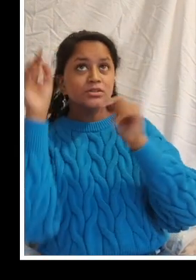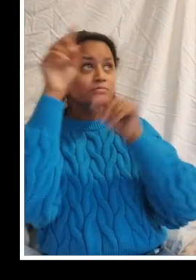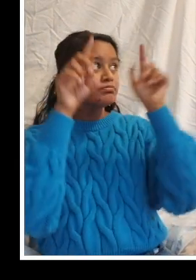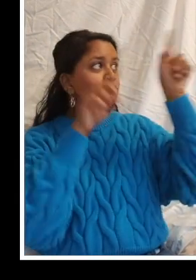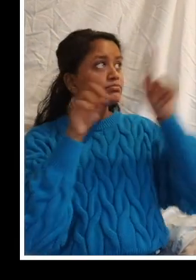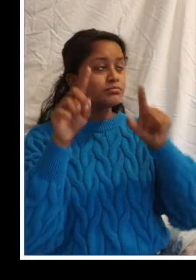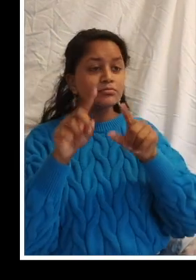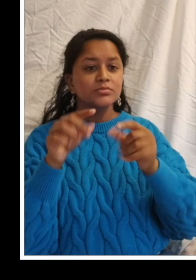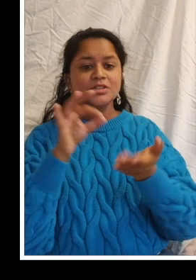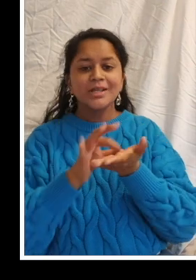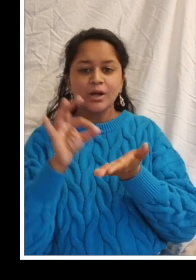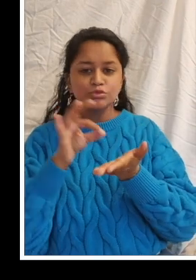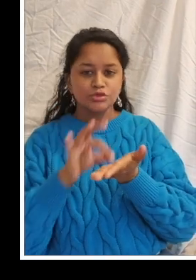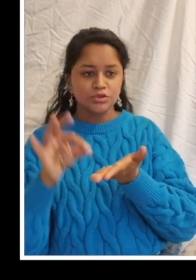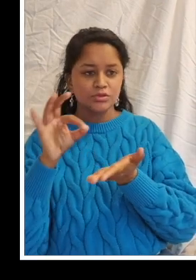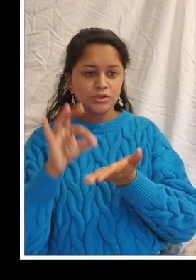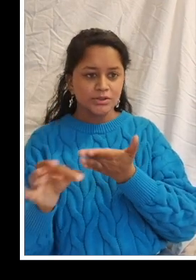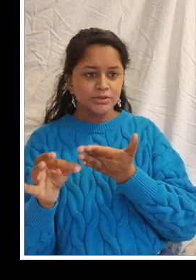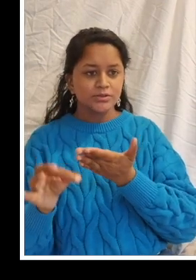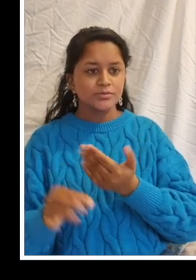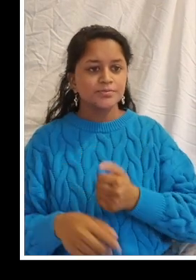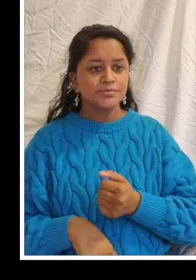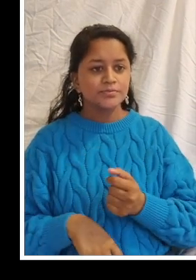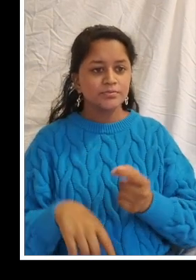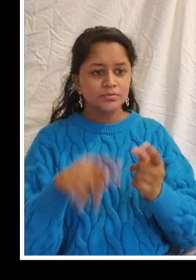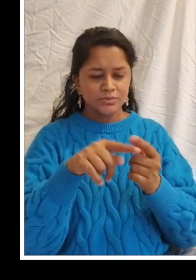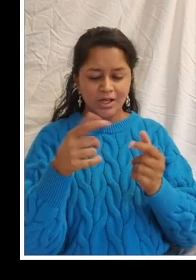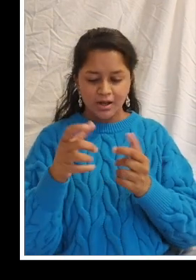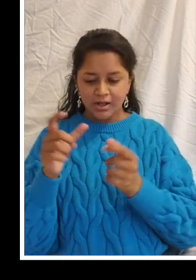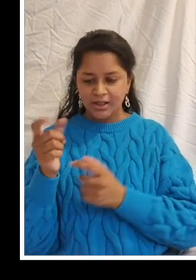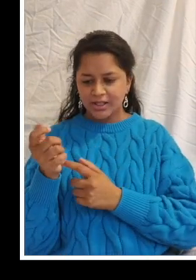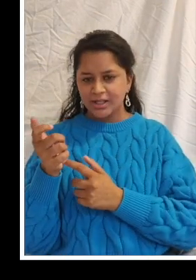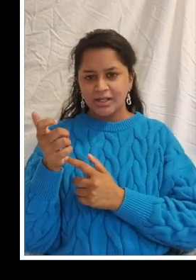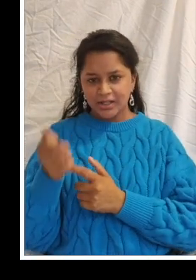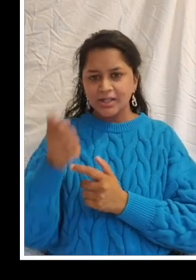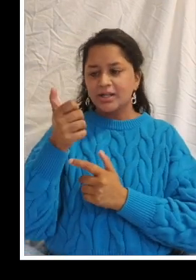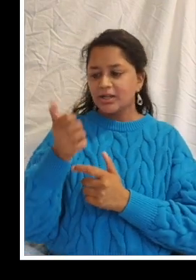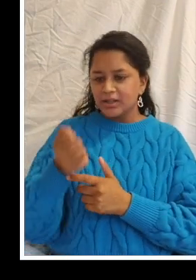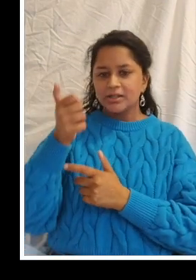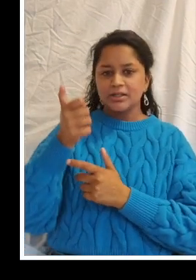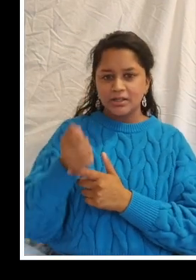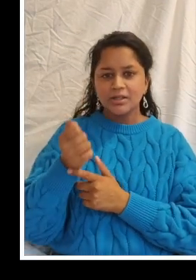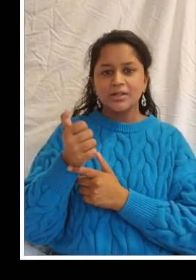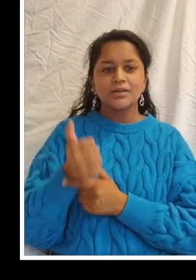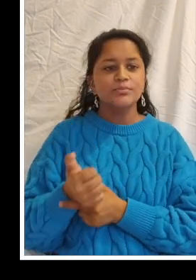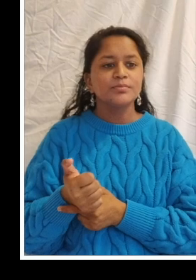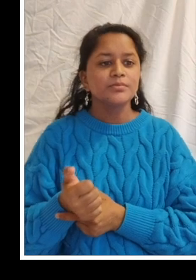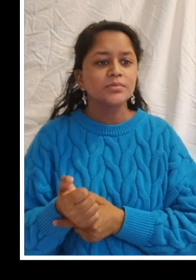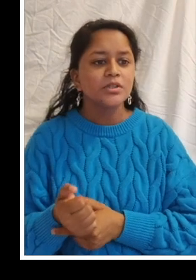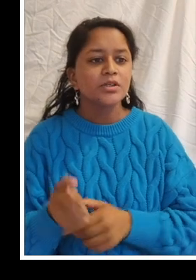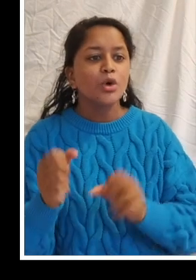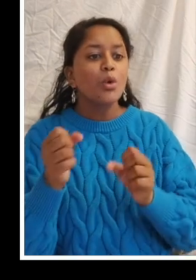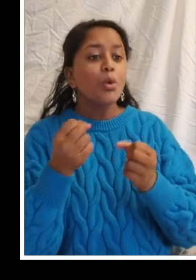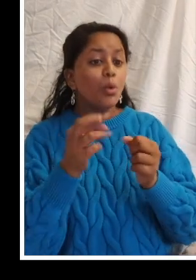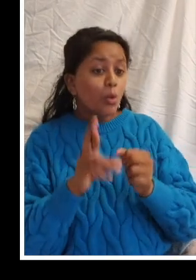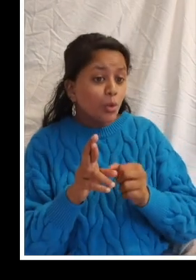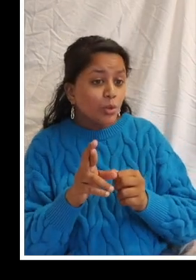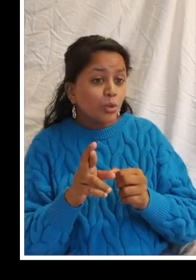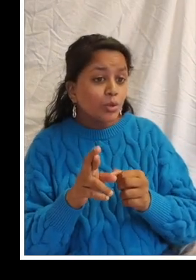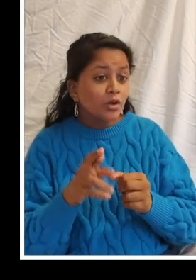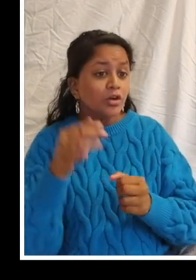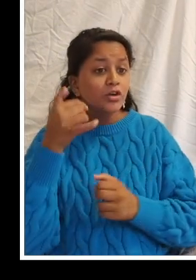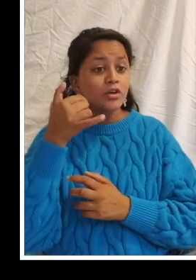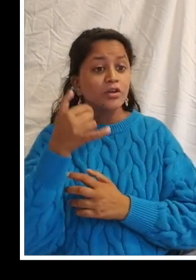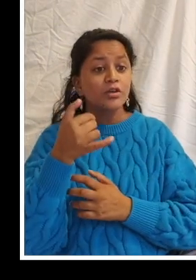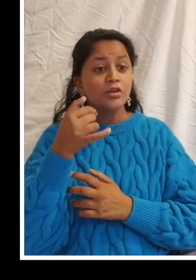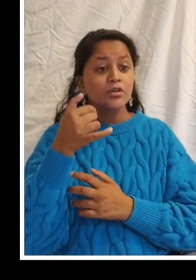that we have all over the island, and we do what we call a bat count. So we either use these counters, which are click counters, so you just